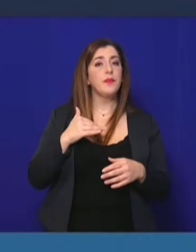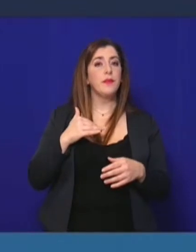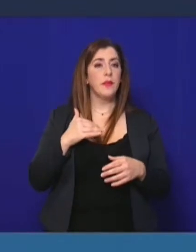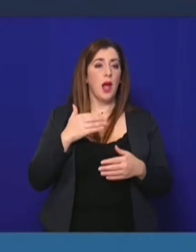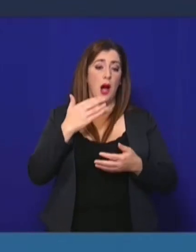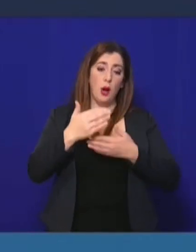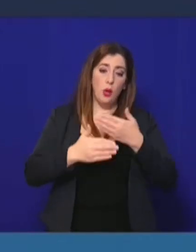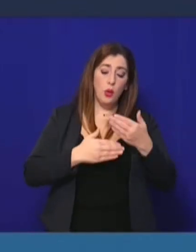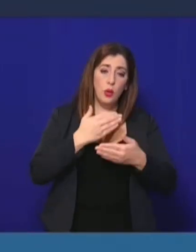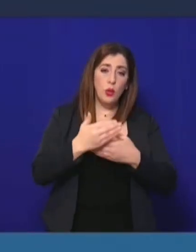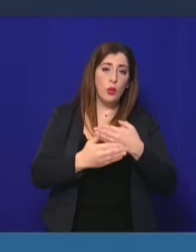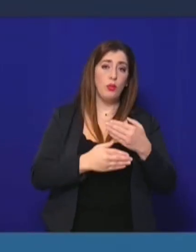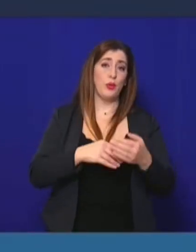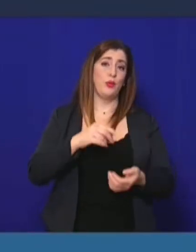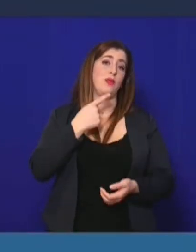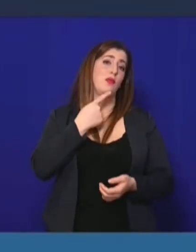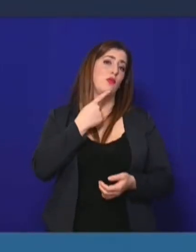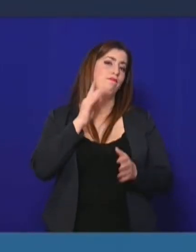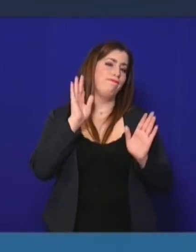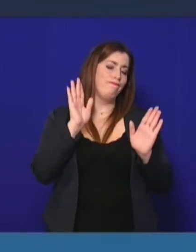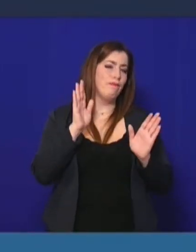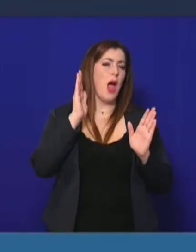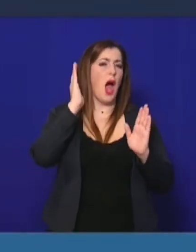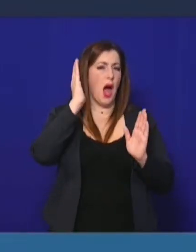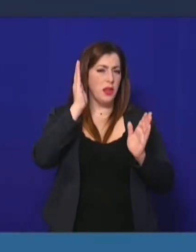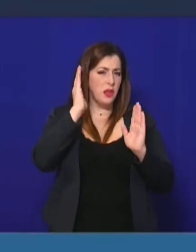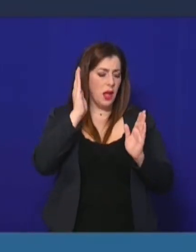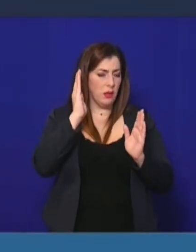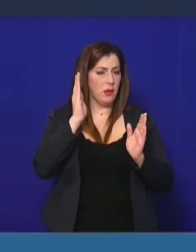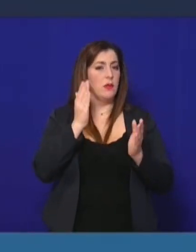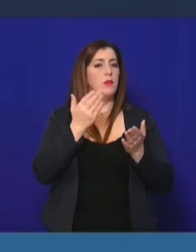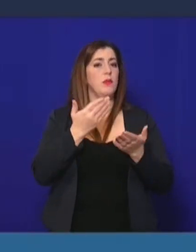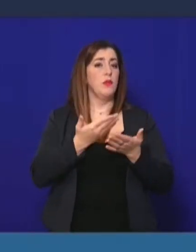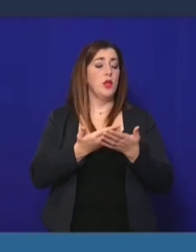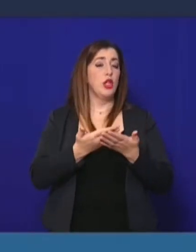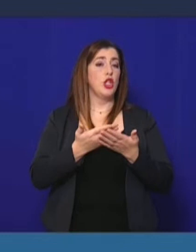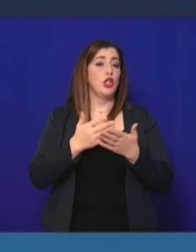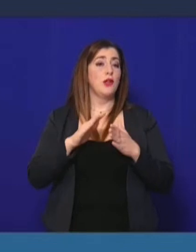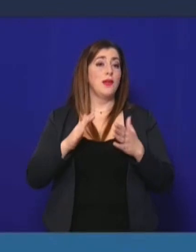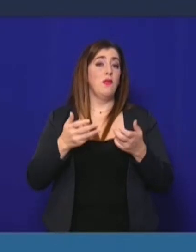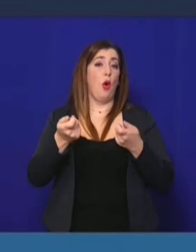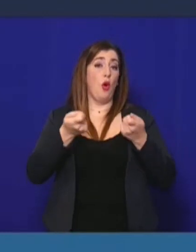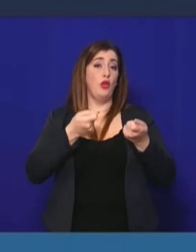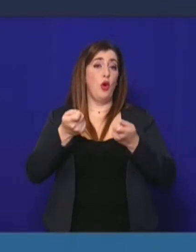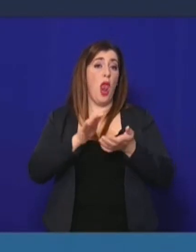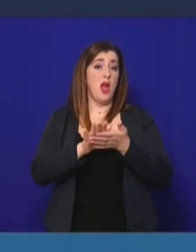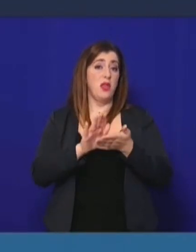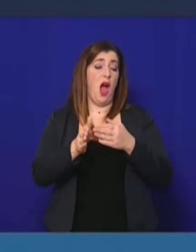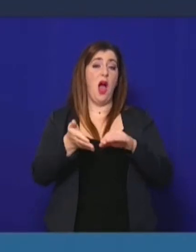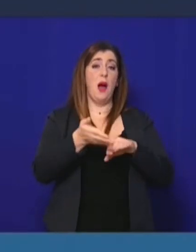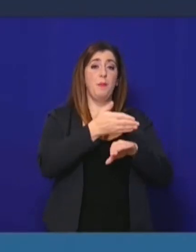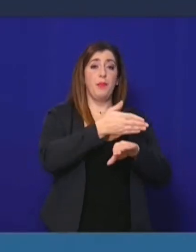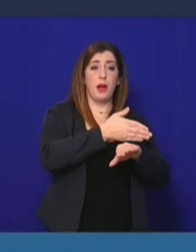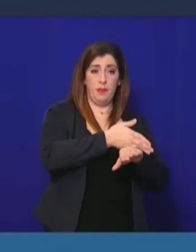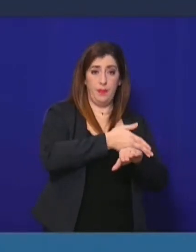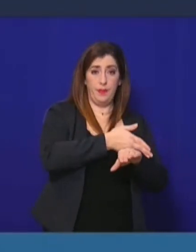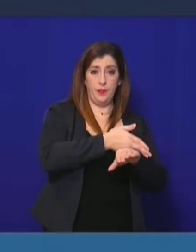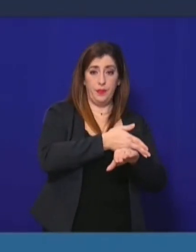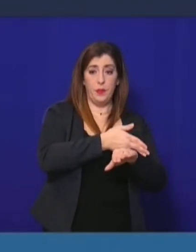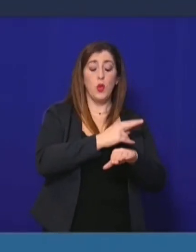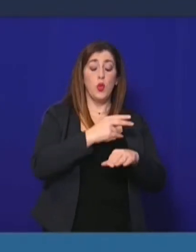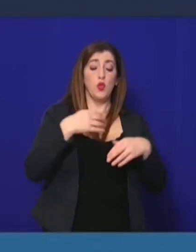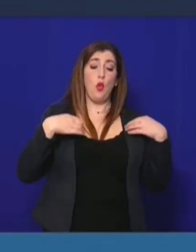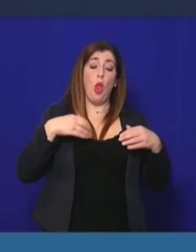huma li kif irnexxinna nikkontrollaw ukoll u ma kellniex każijiet, ma kellniex tifqiegħat fil-iskejjel meta kellna wkoll numri ta'